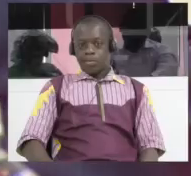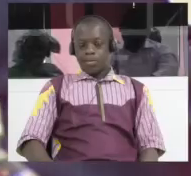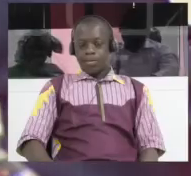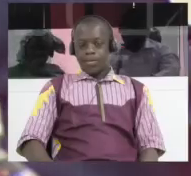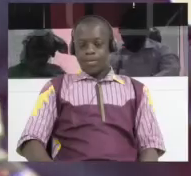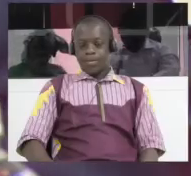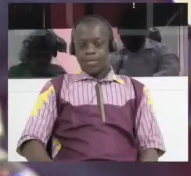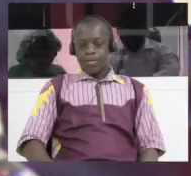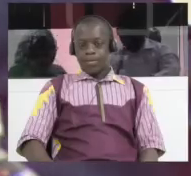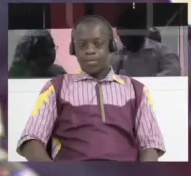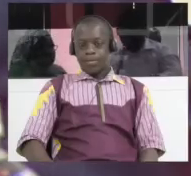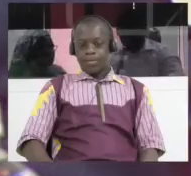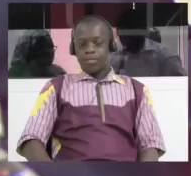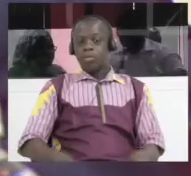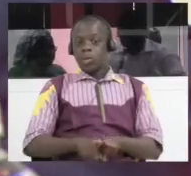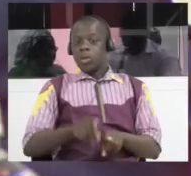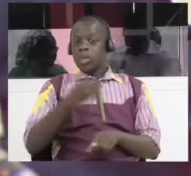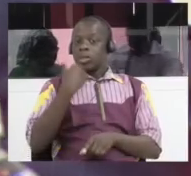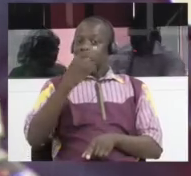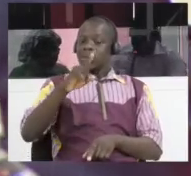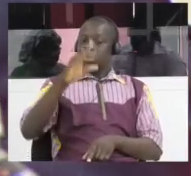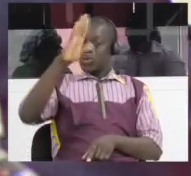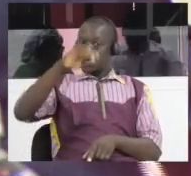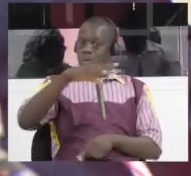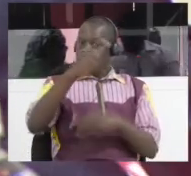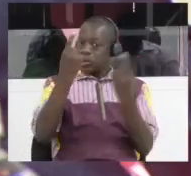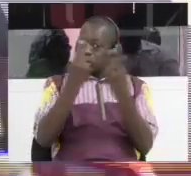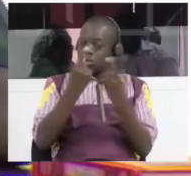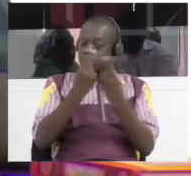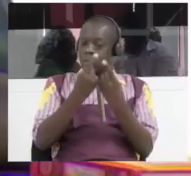Did he do anything to exercise command?